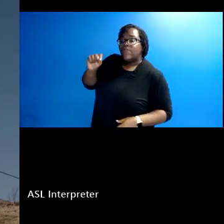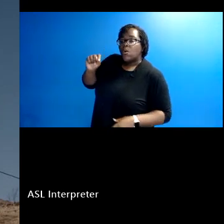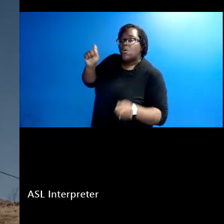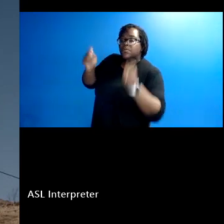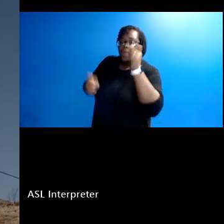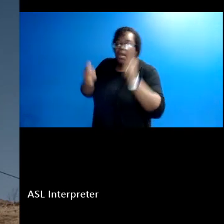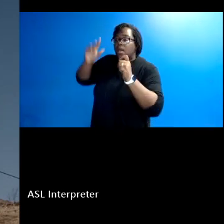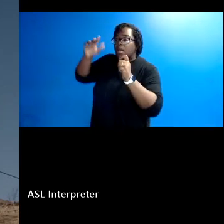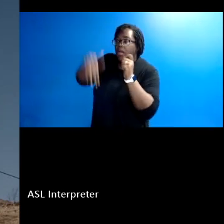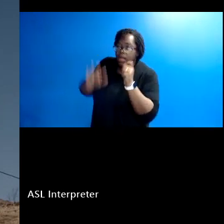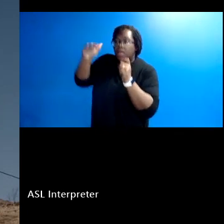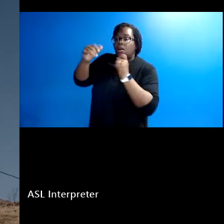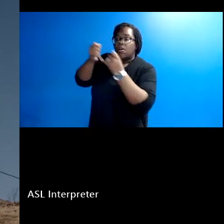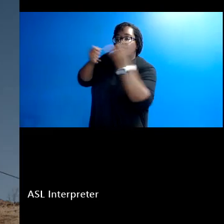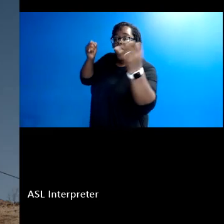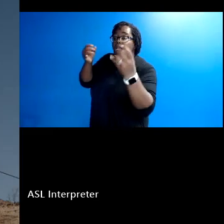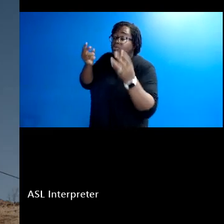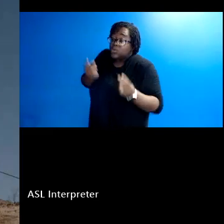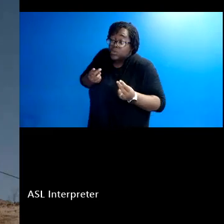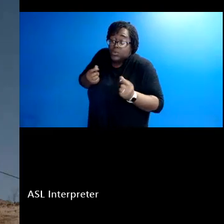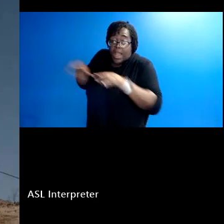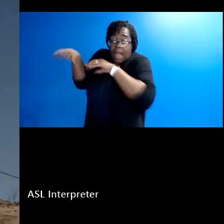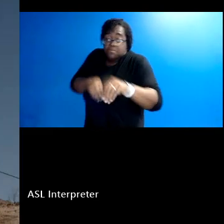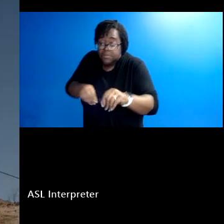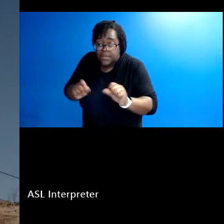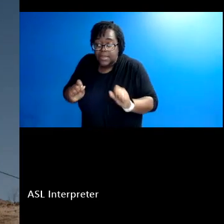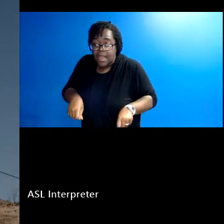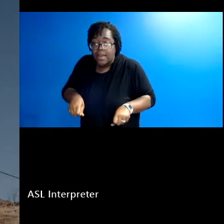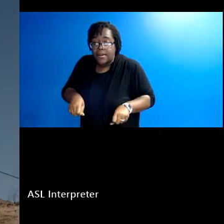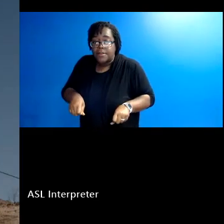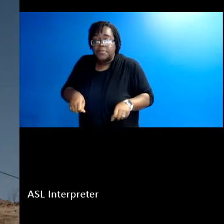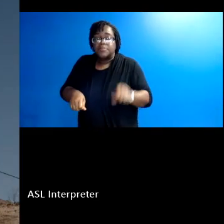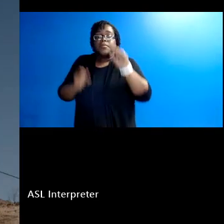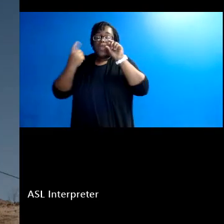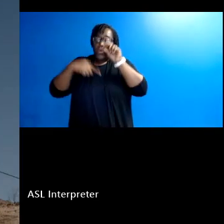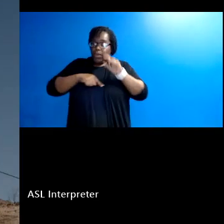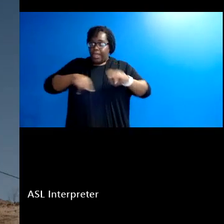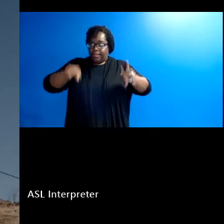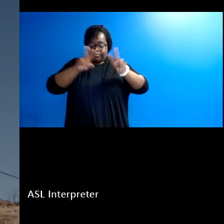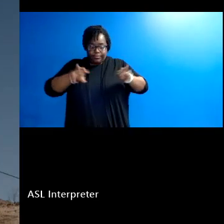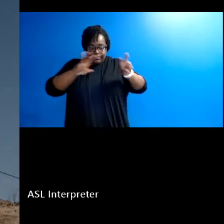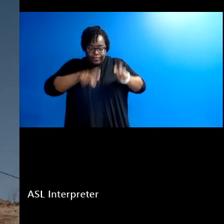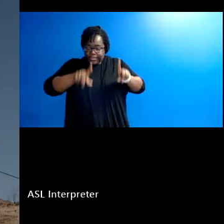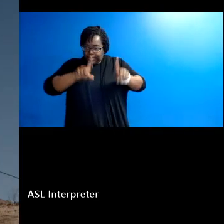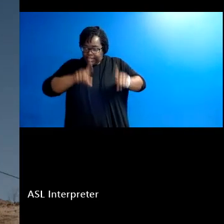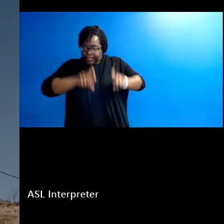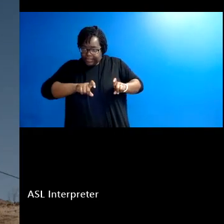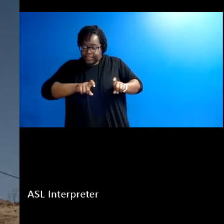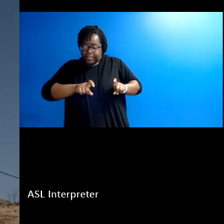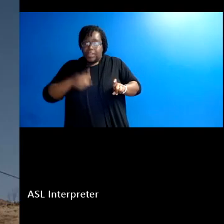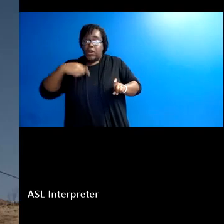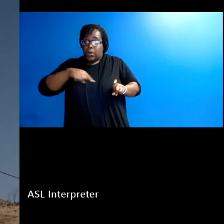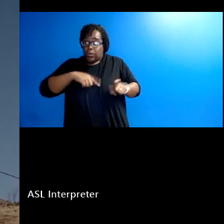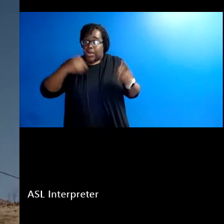power extremely quick. We have done laboratory testing, and we have dropped wires